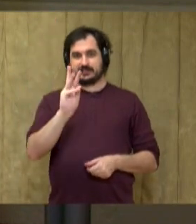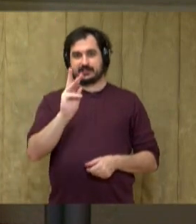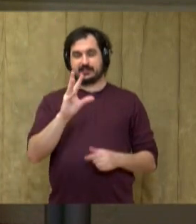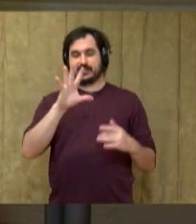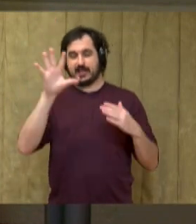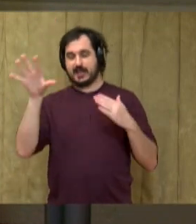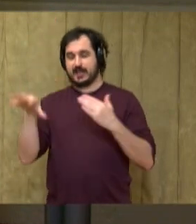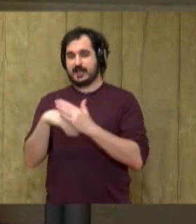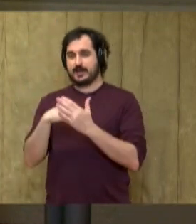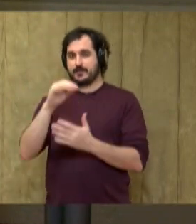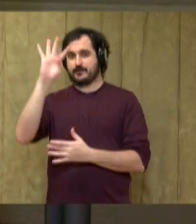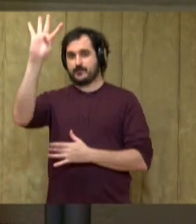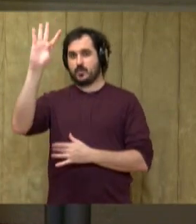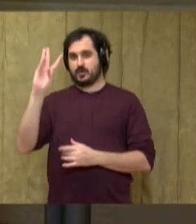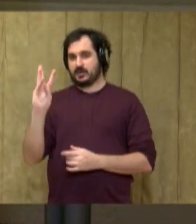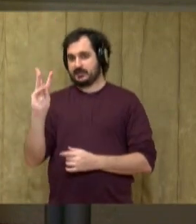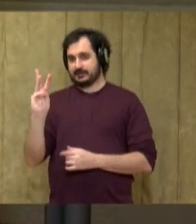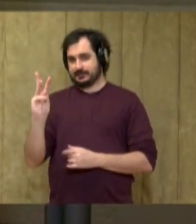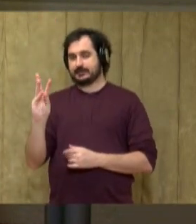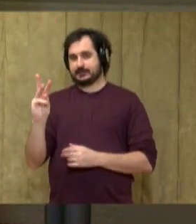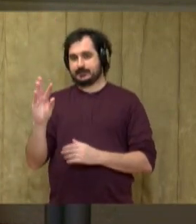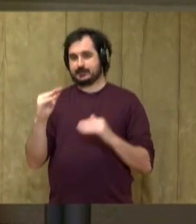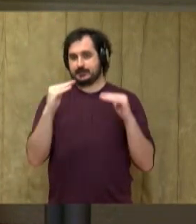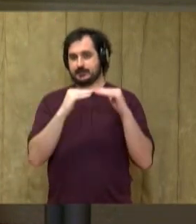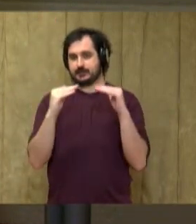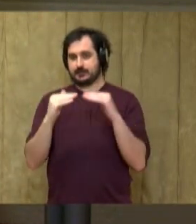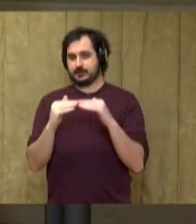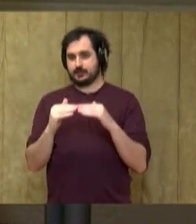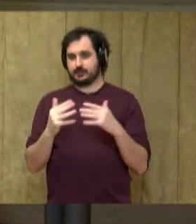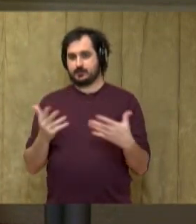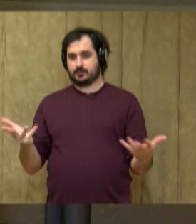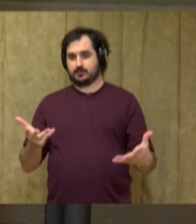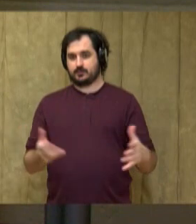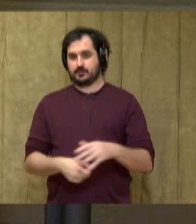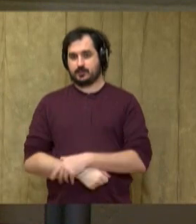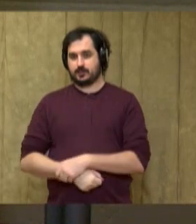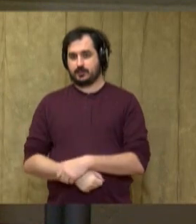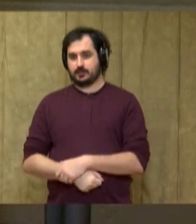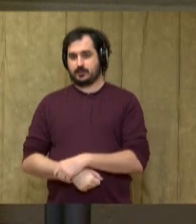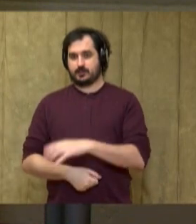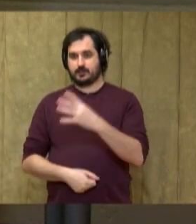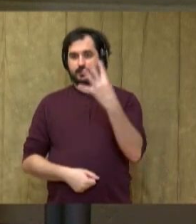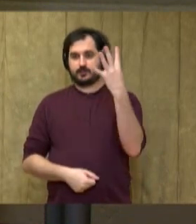plus 4/16, and that gives me